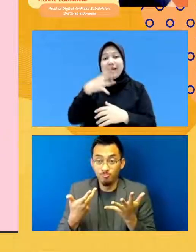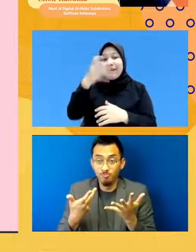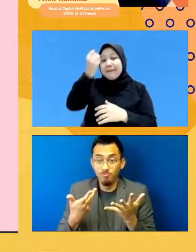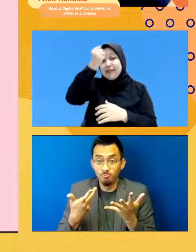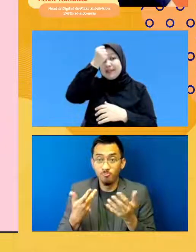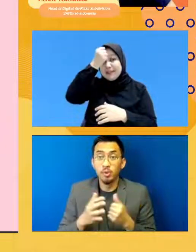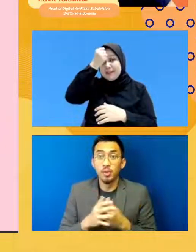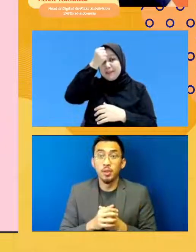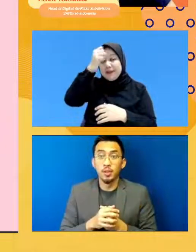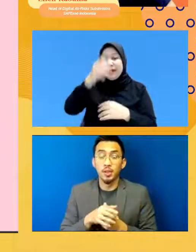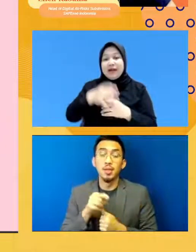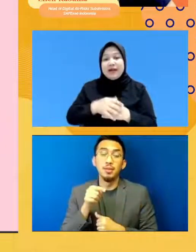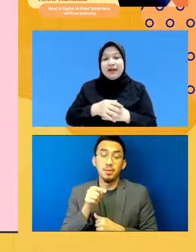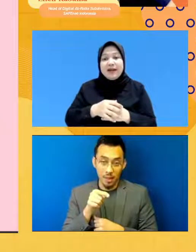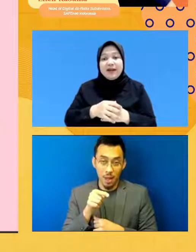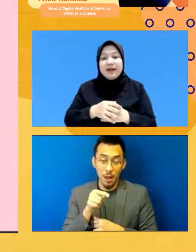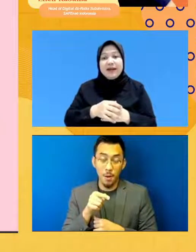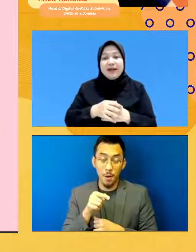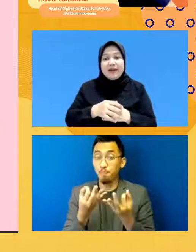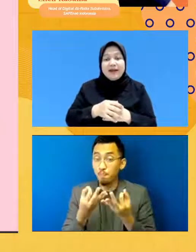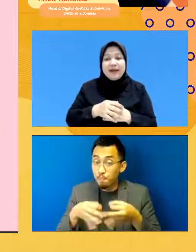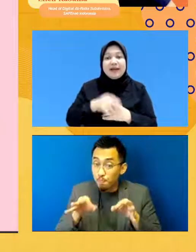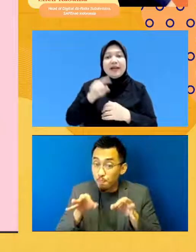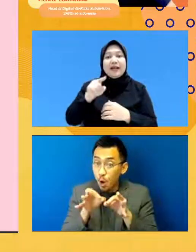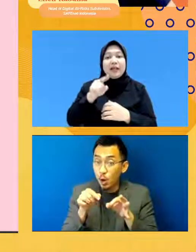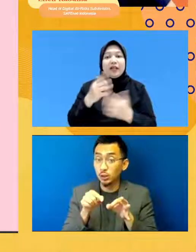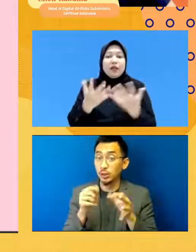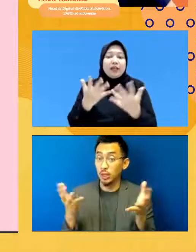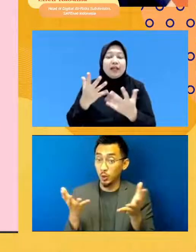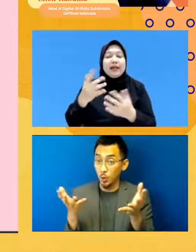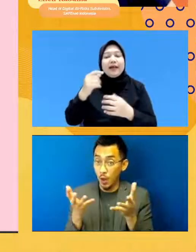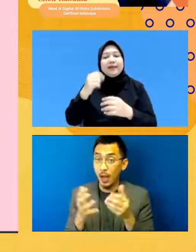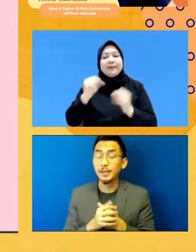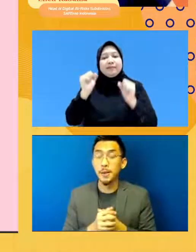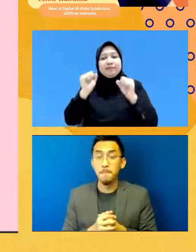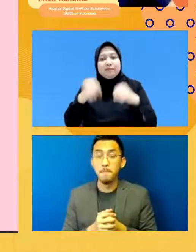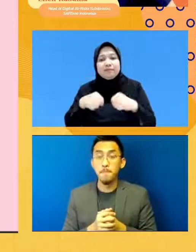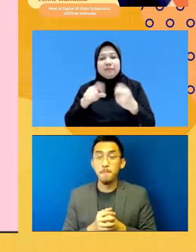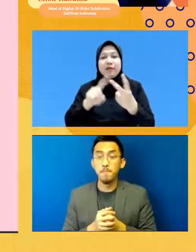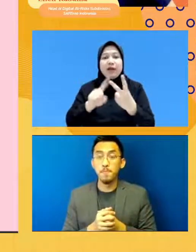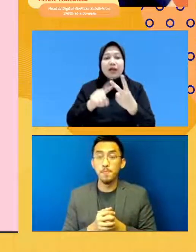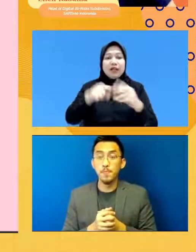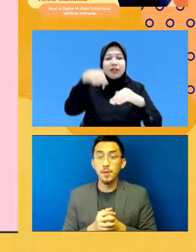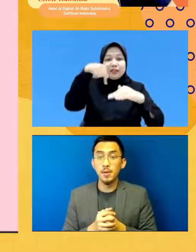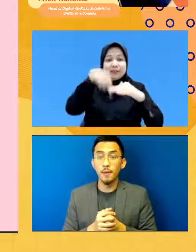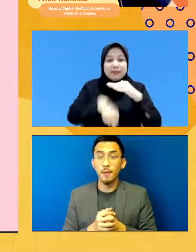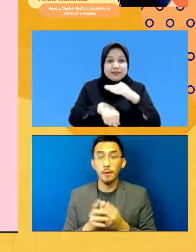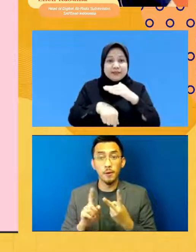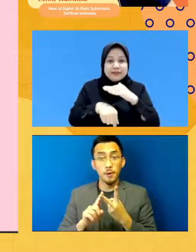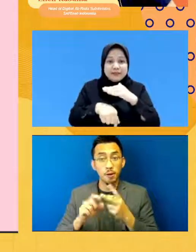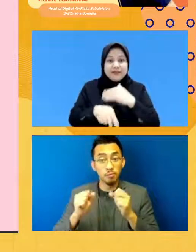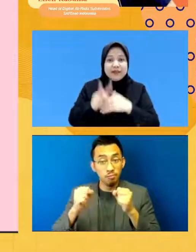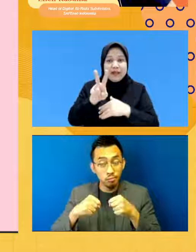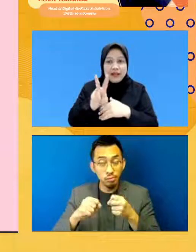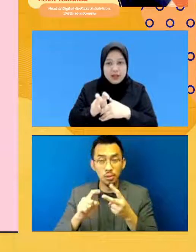given, reversible, informed consent, enthusiastic, and specific. So consent is